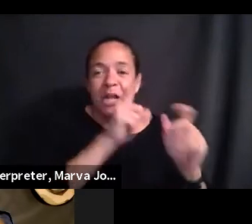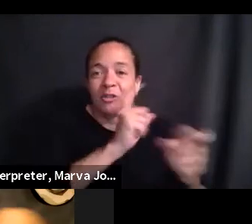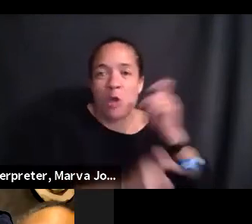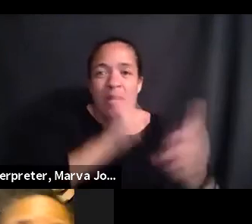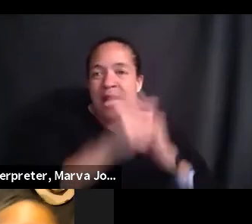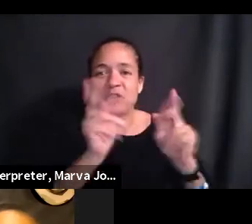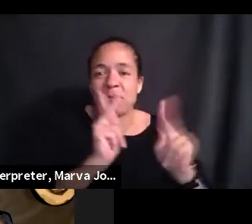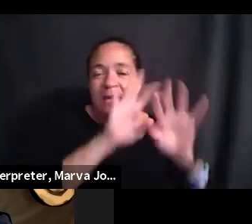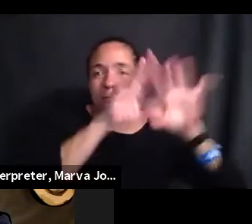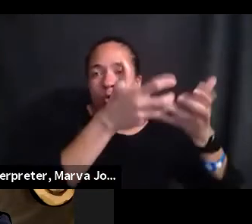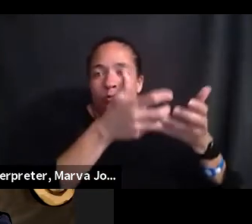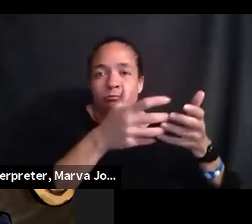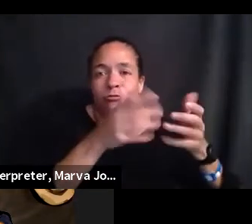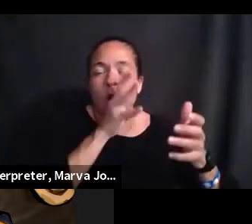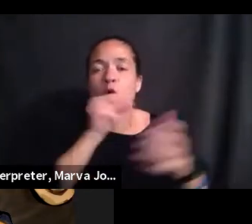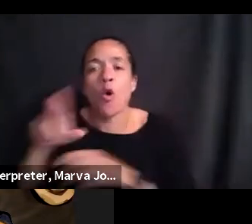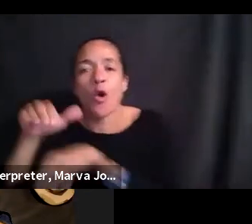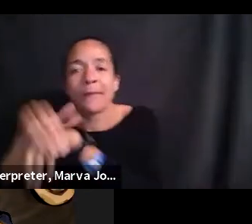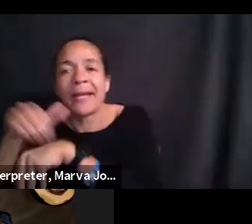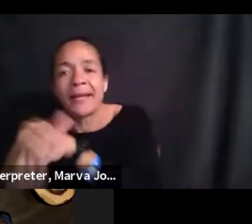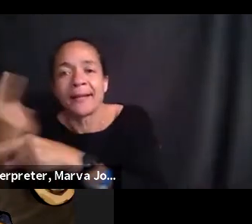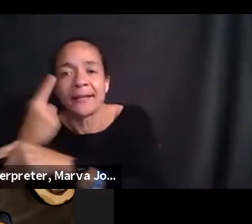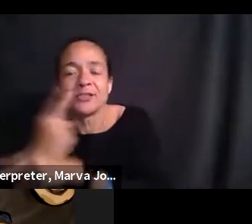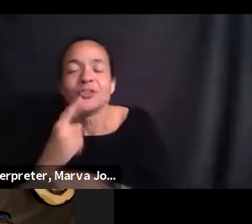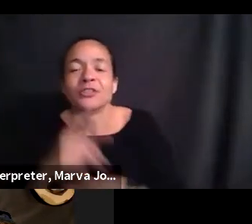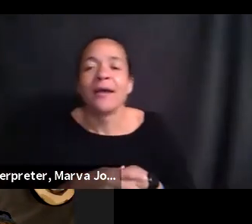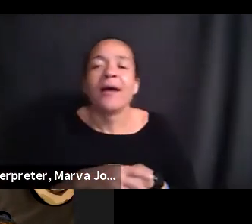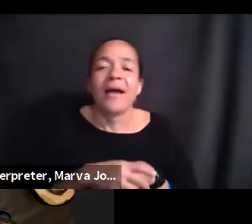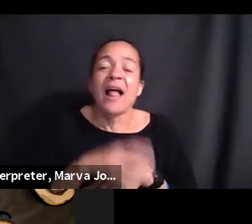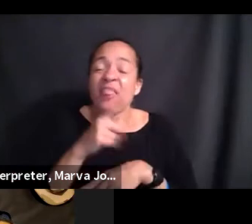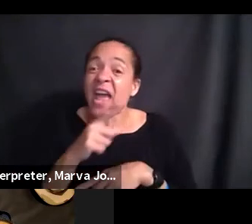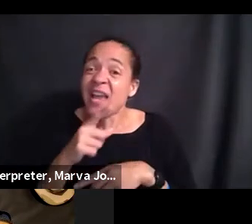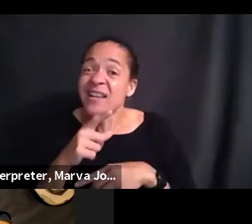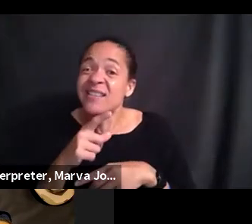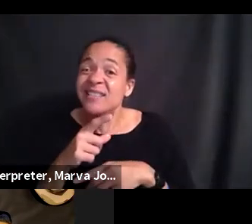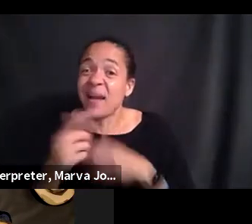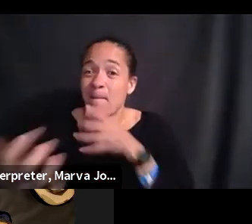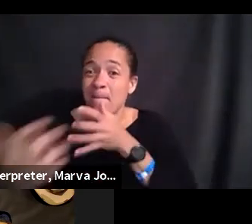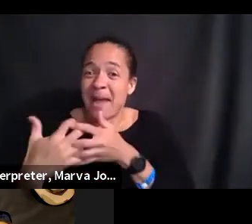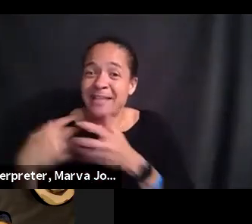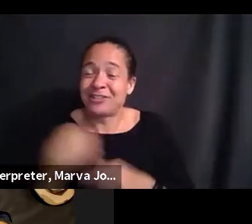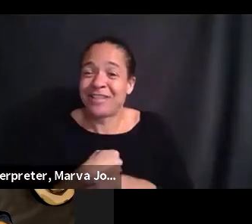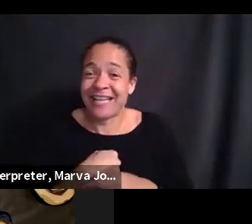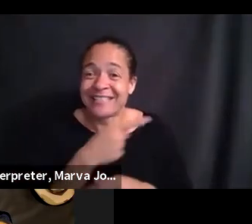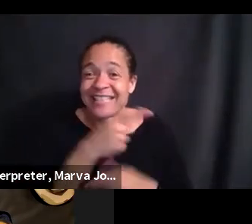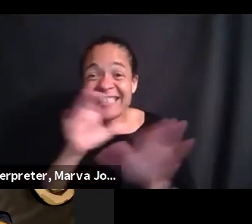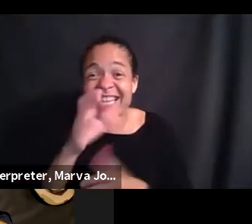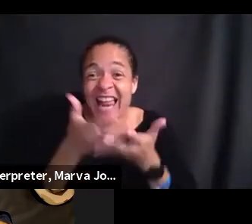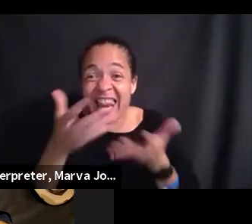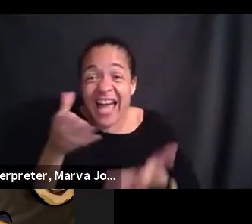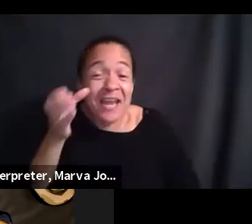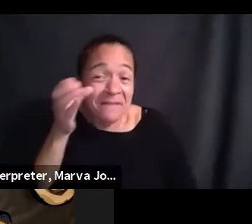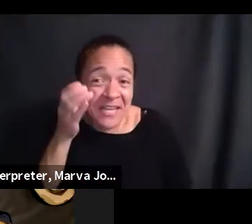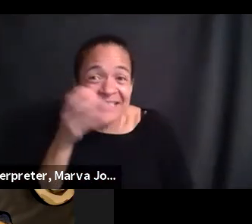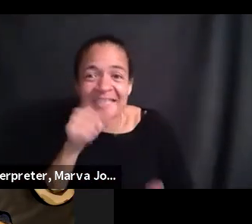a lot of listening. They did a lot of listening. And I'm not sure who helped him out on that language